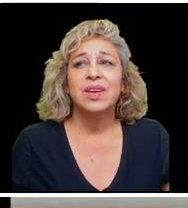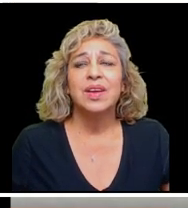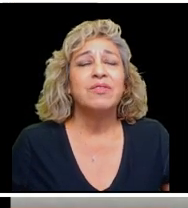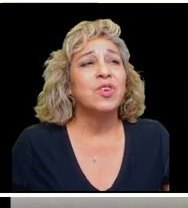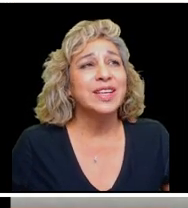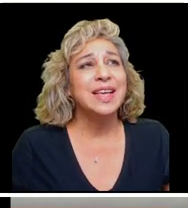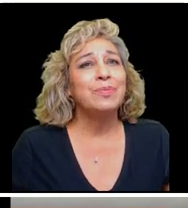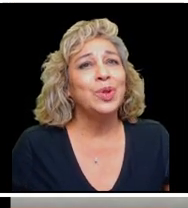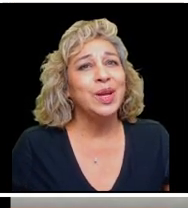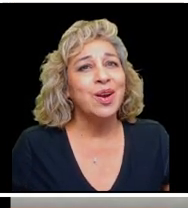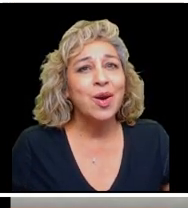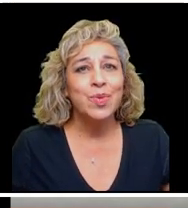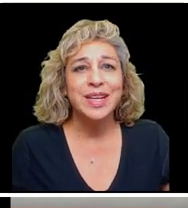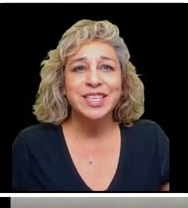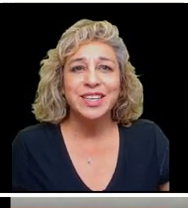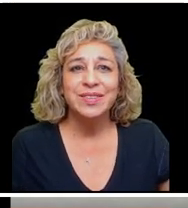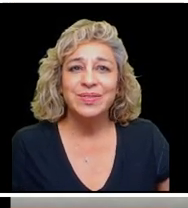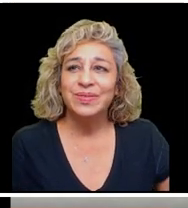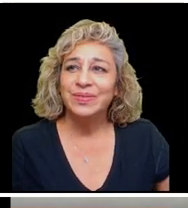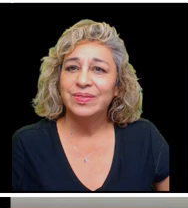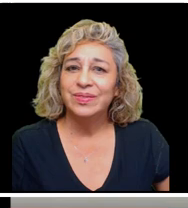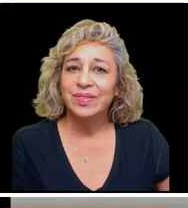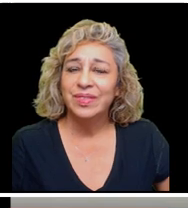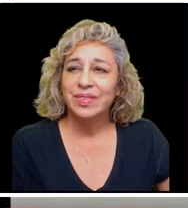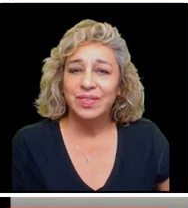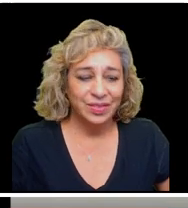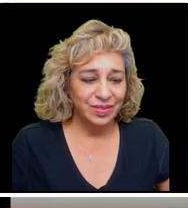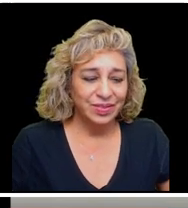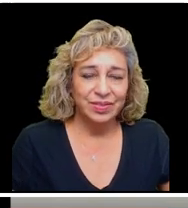for example in our region